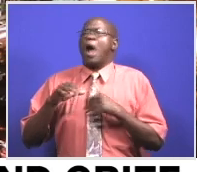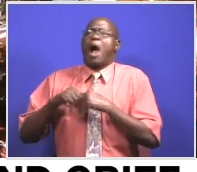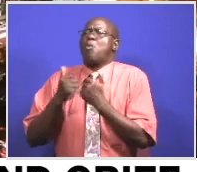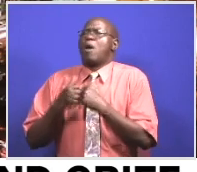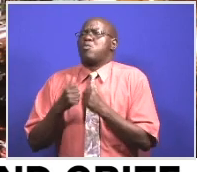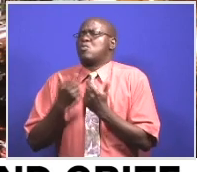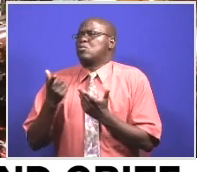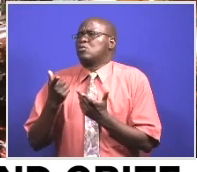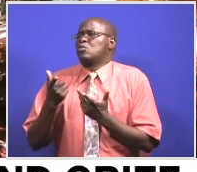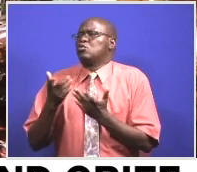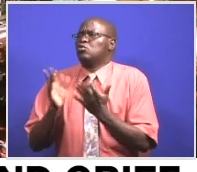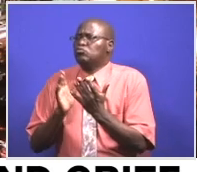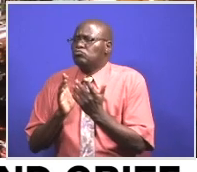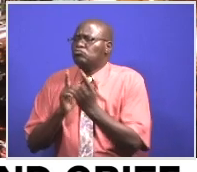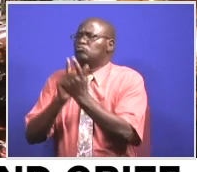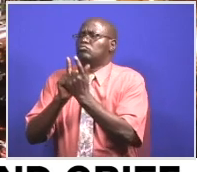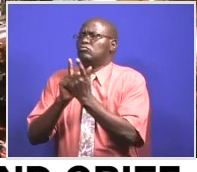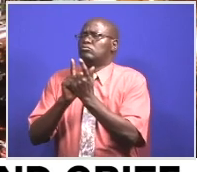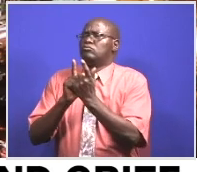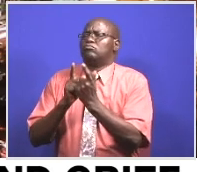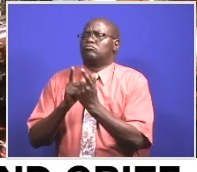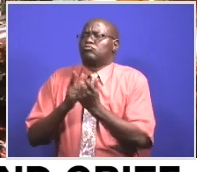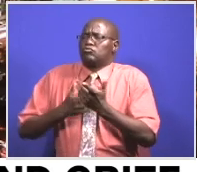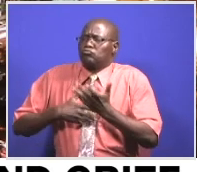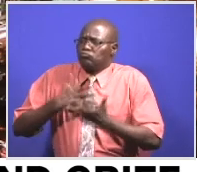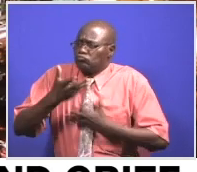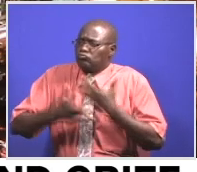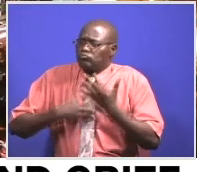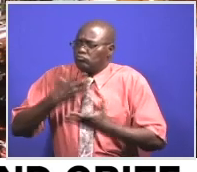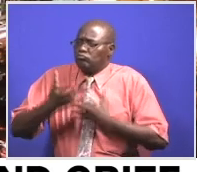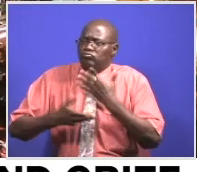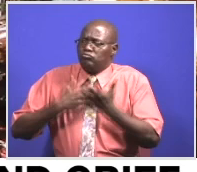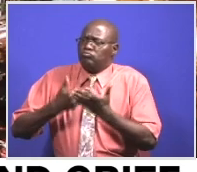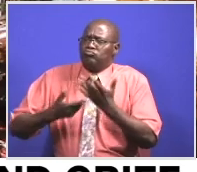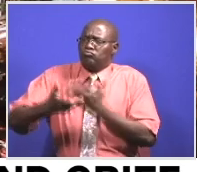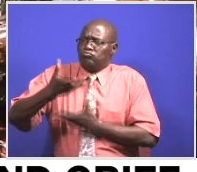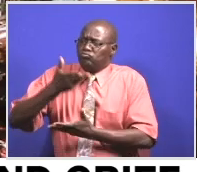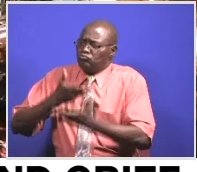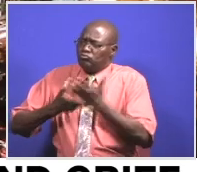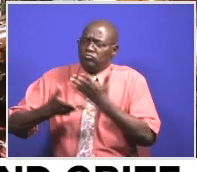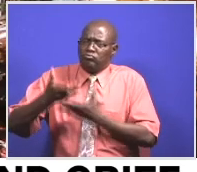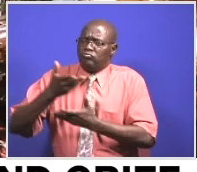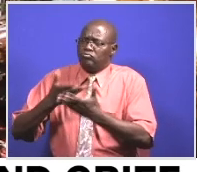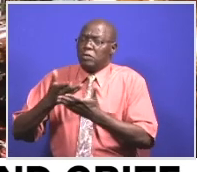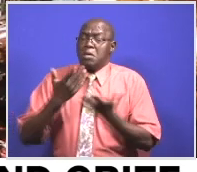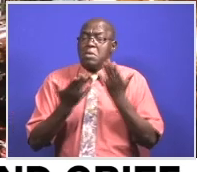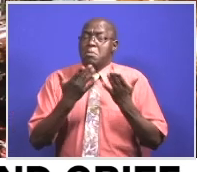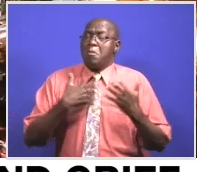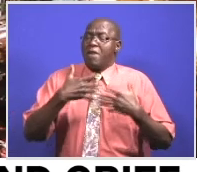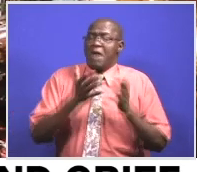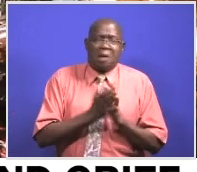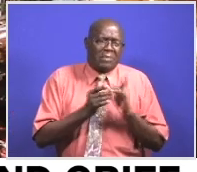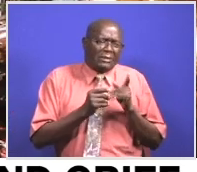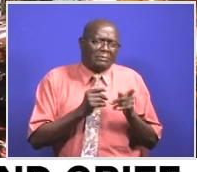someone be able to locate where they can find help, because someone might say, maybe my family does not understand